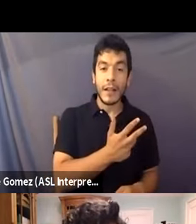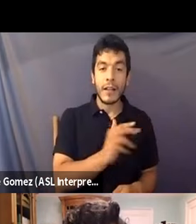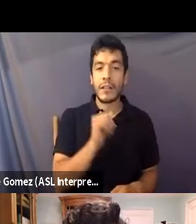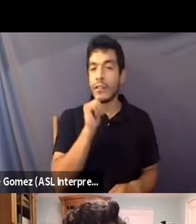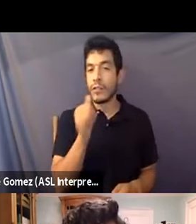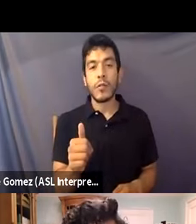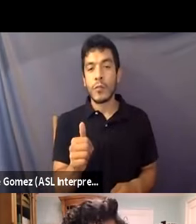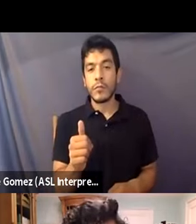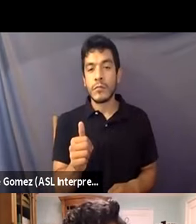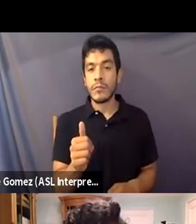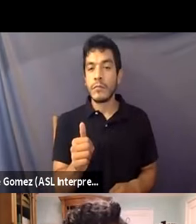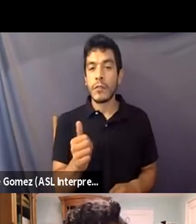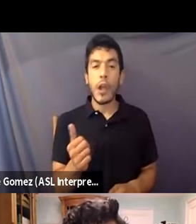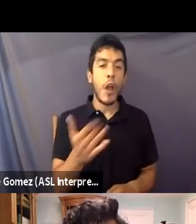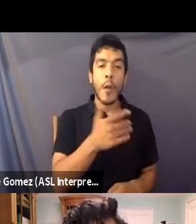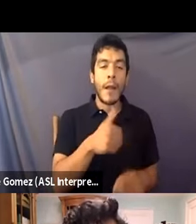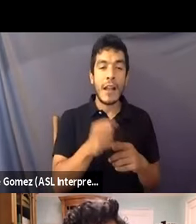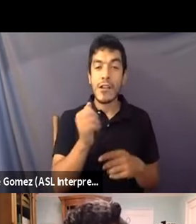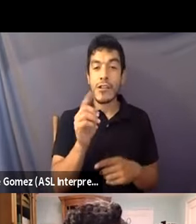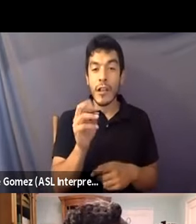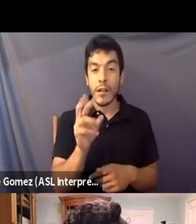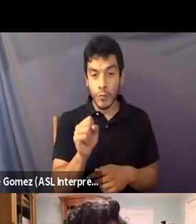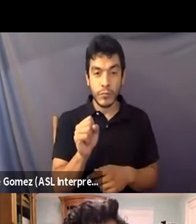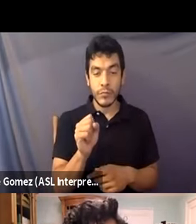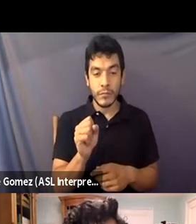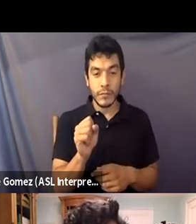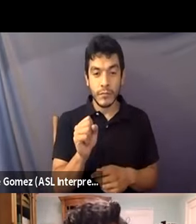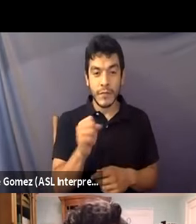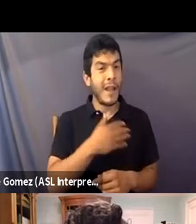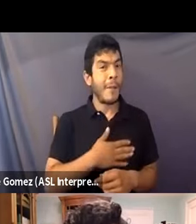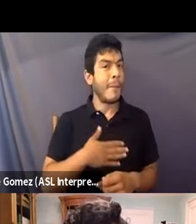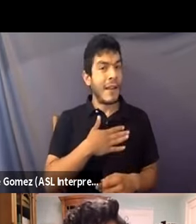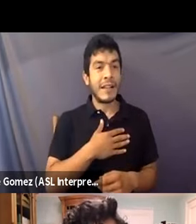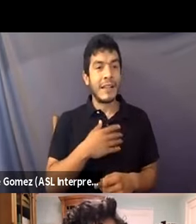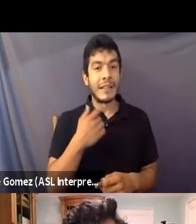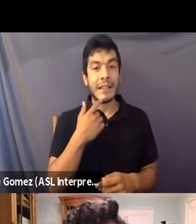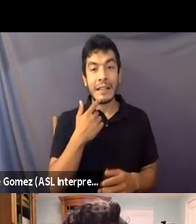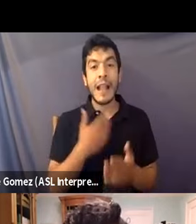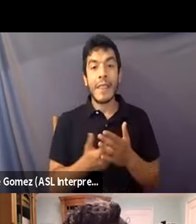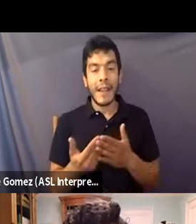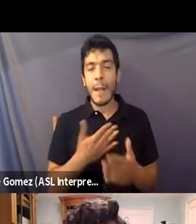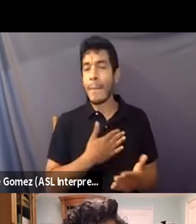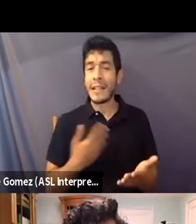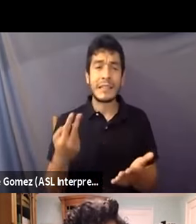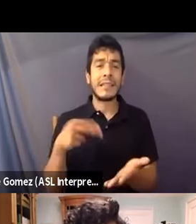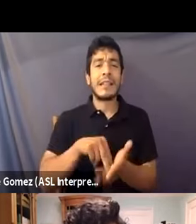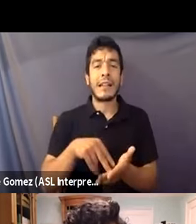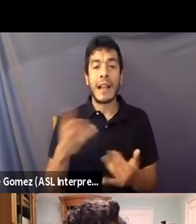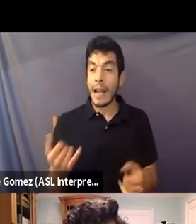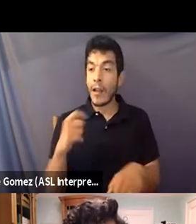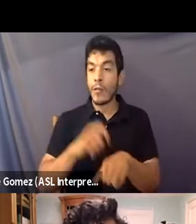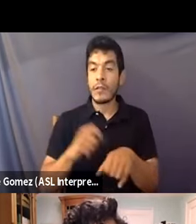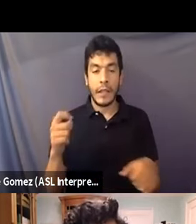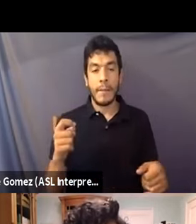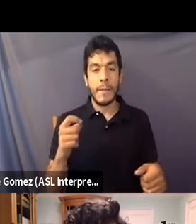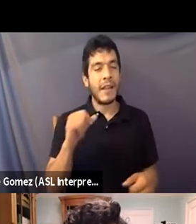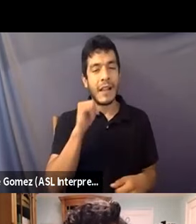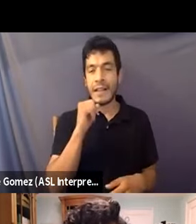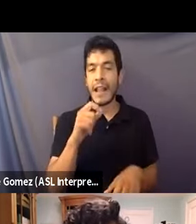Don't go back in the shadows. Please say things. Please stand up. This is the time. It's not a time of